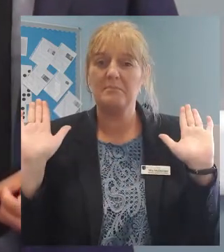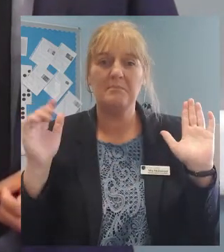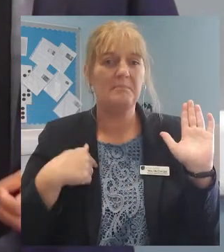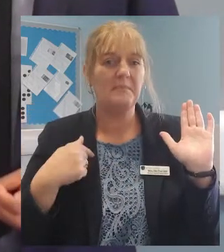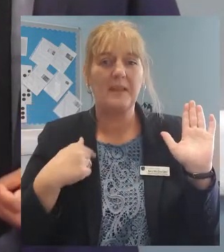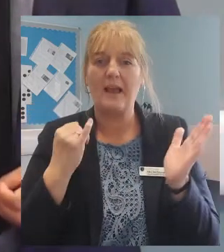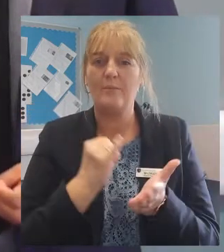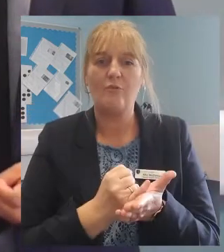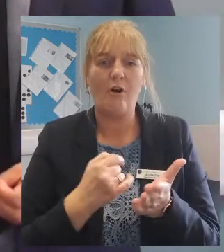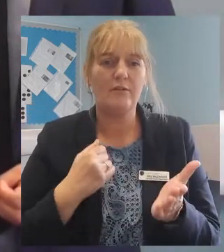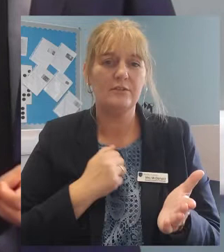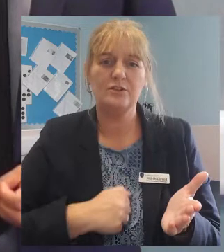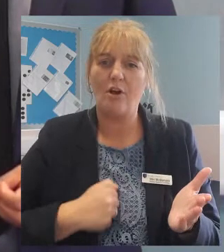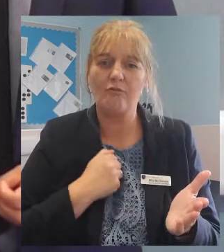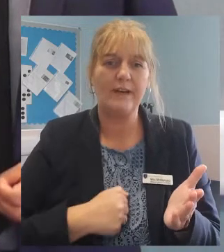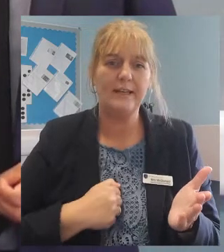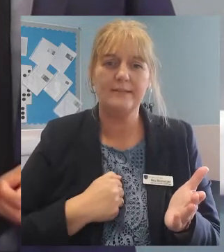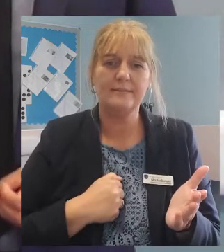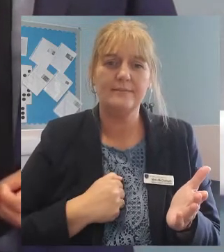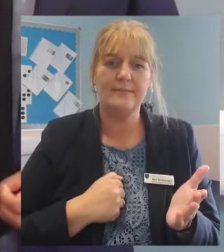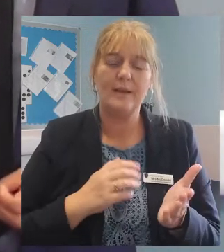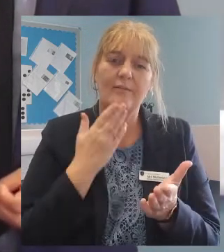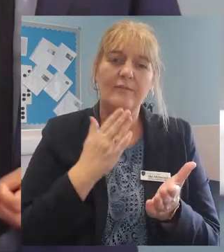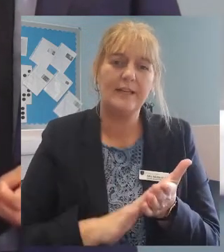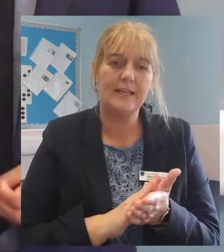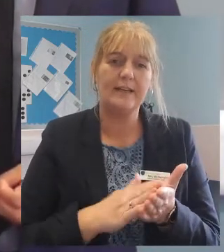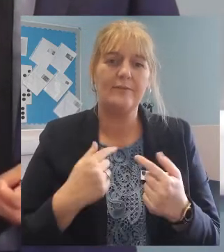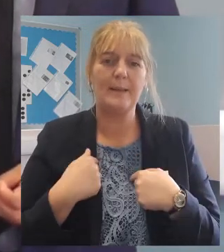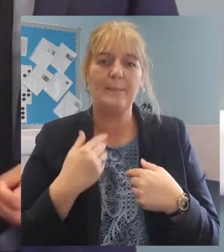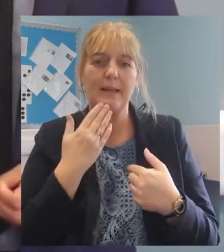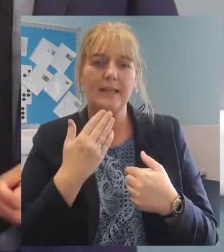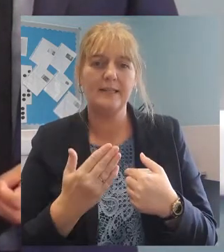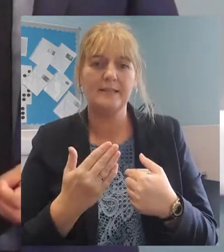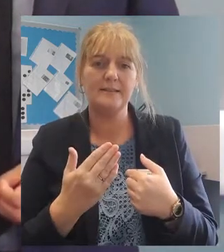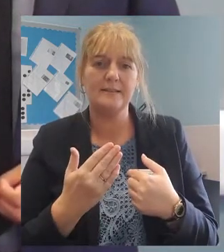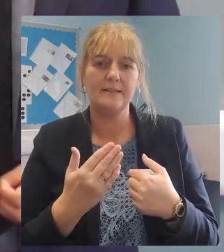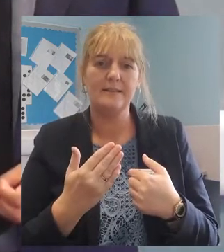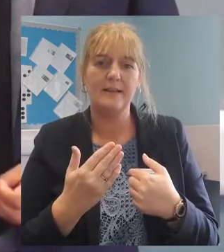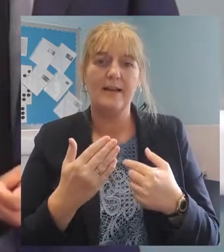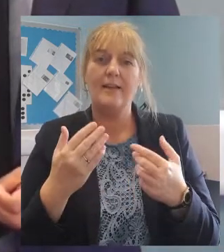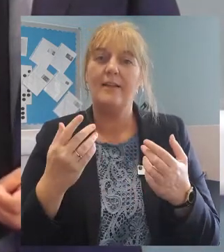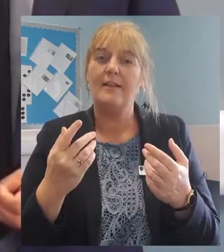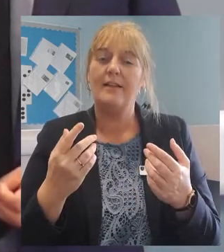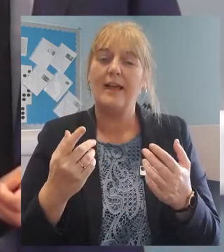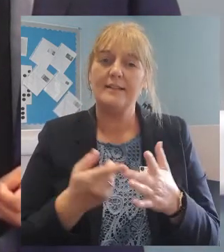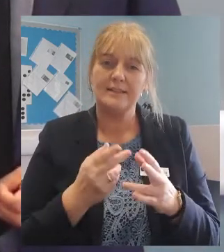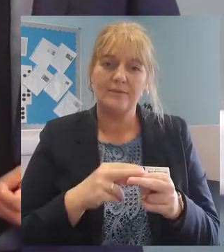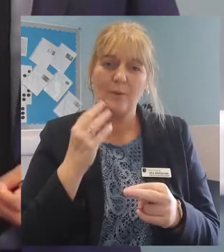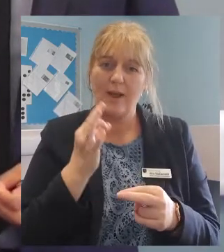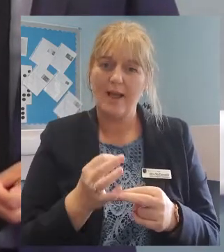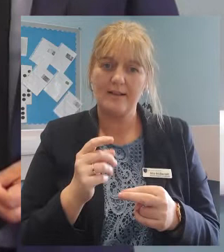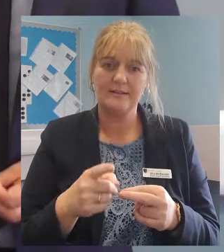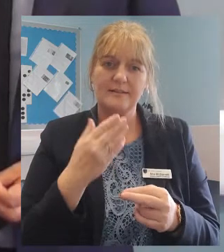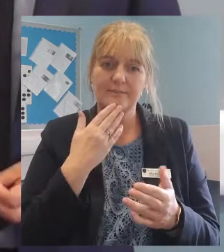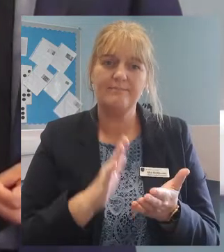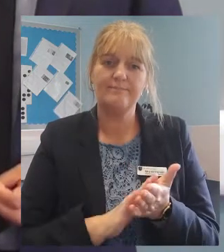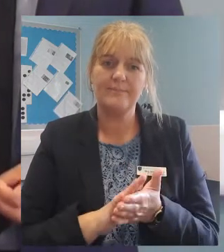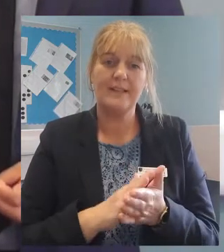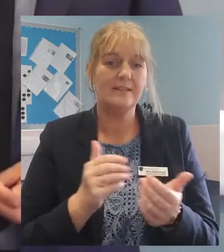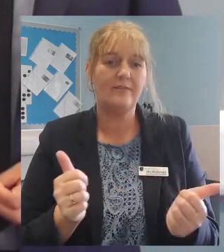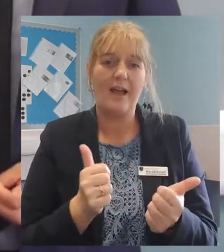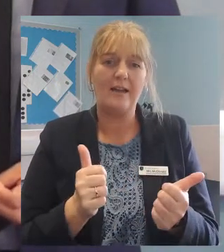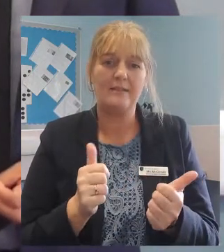we got it wrong, apologize, say sorry, and ask for forgiveness. If we ask, he will even help us to